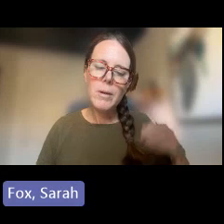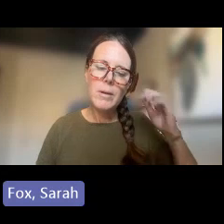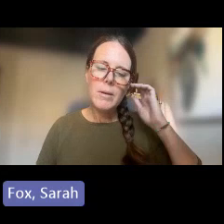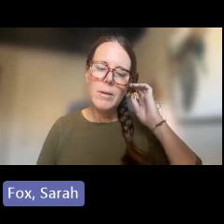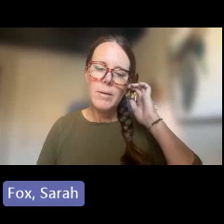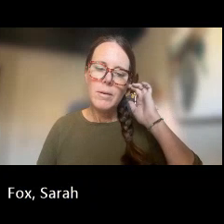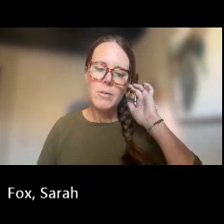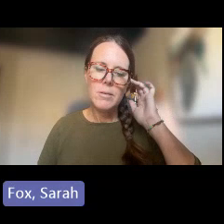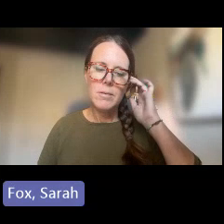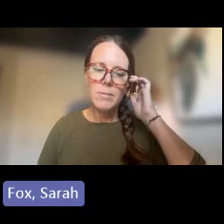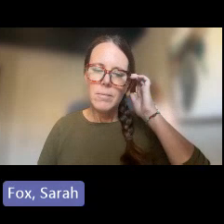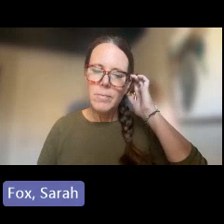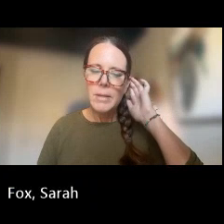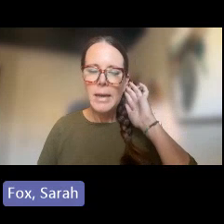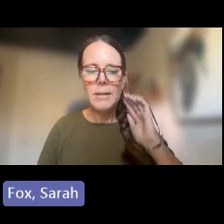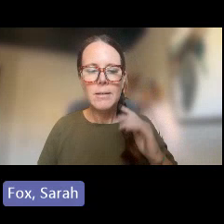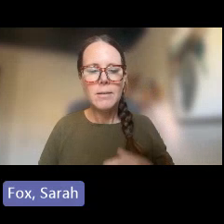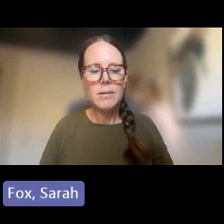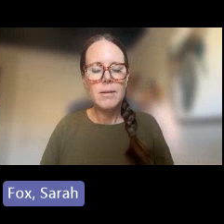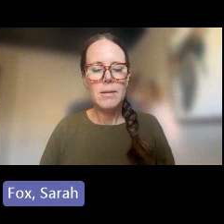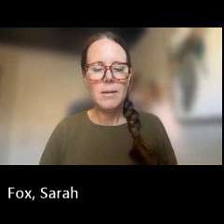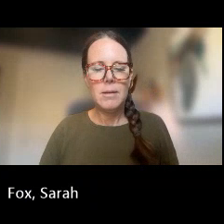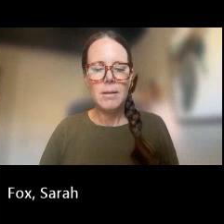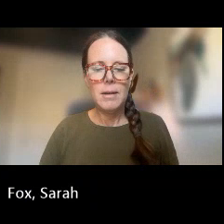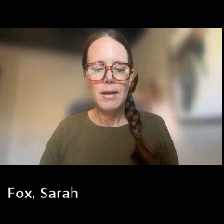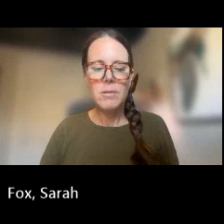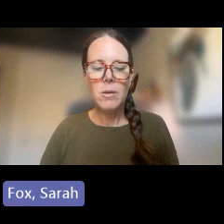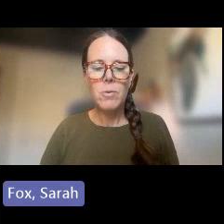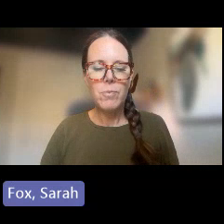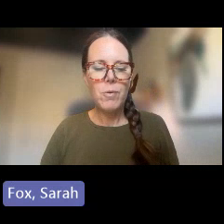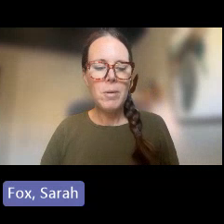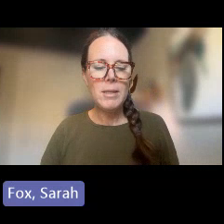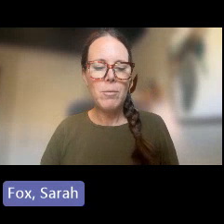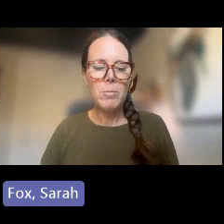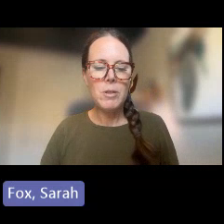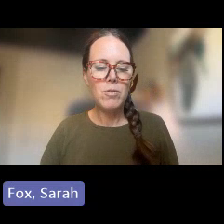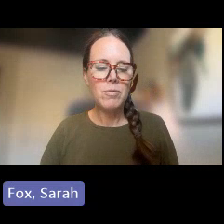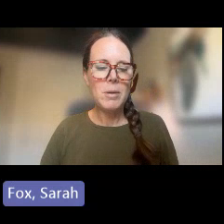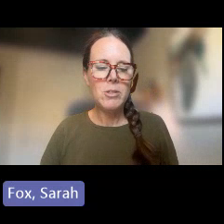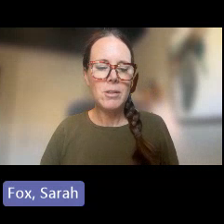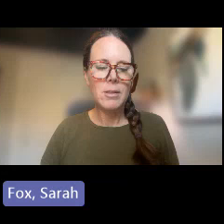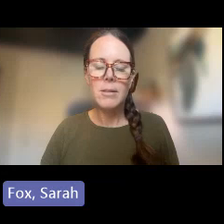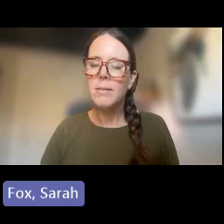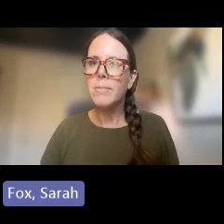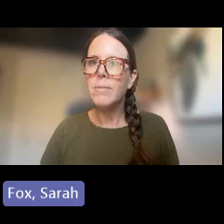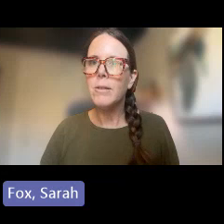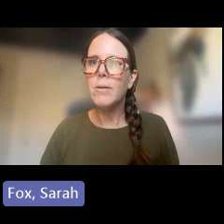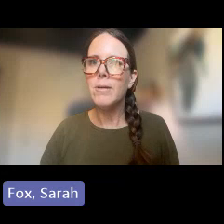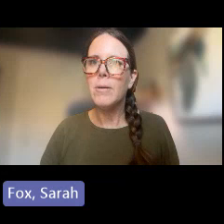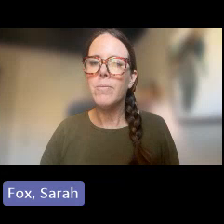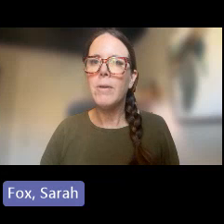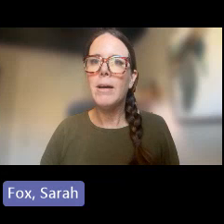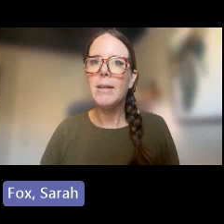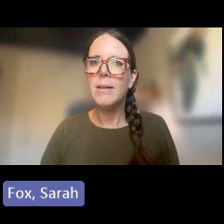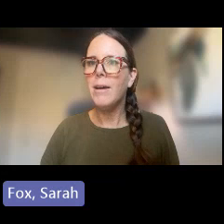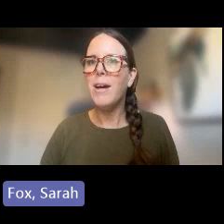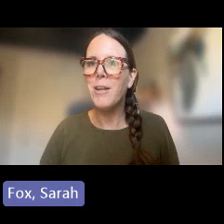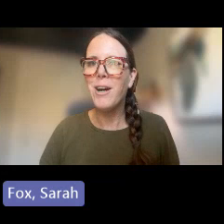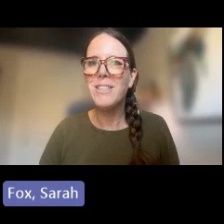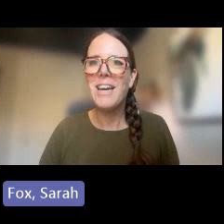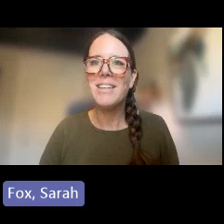Just gonna in red. Yeah. So for me, that would be new information on the you know,